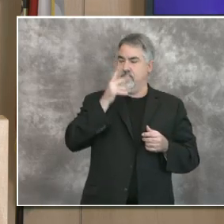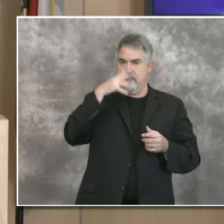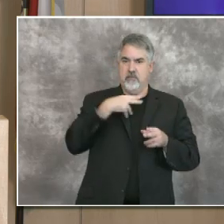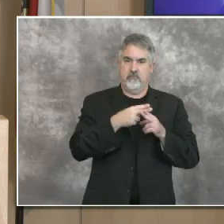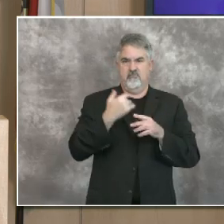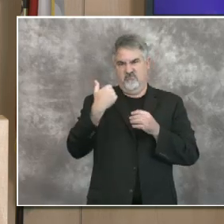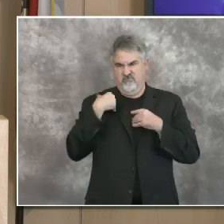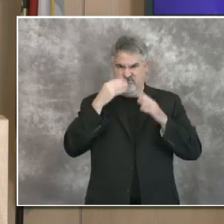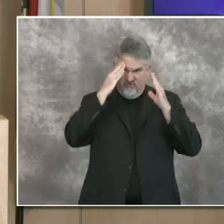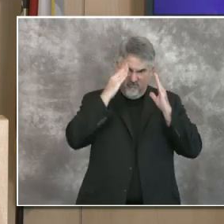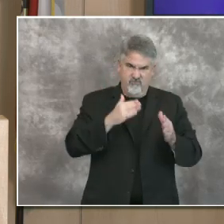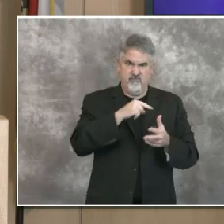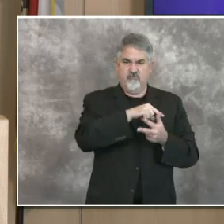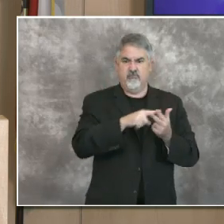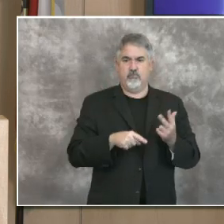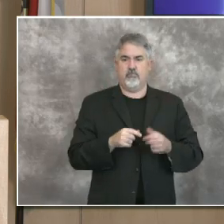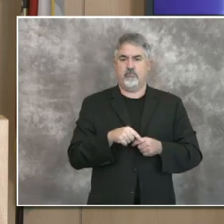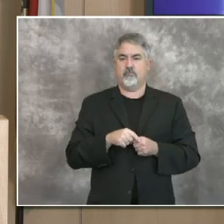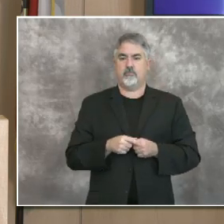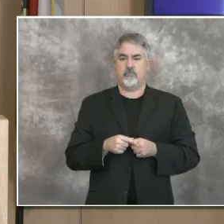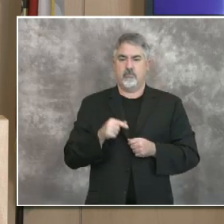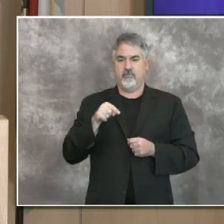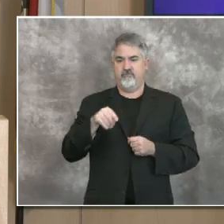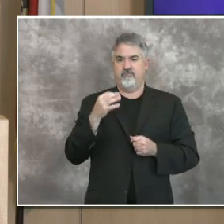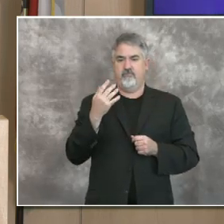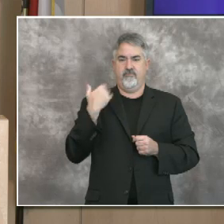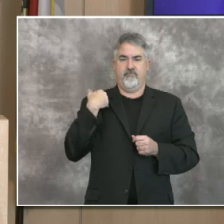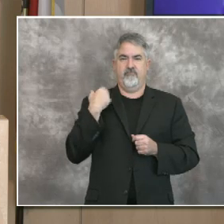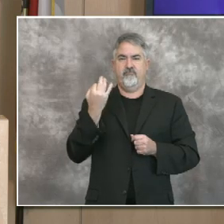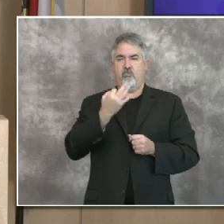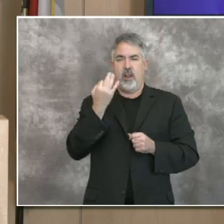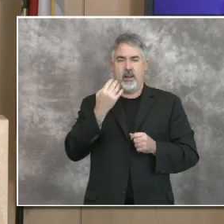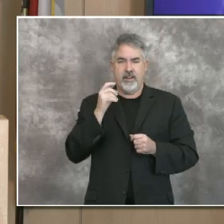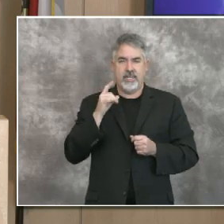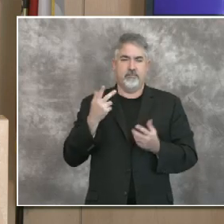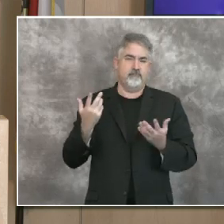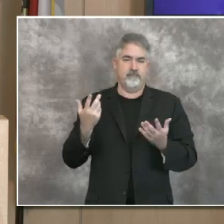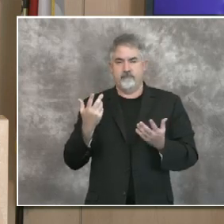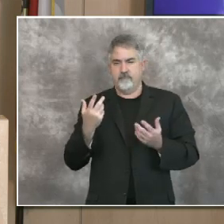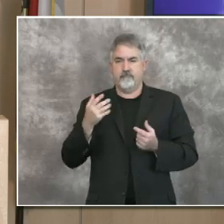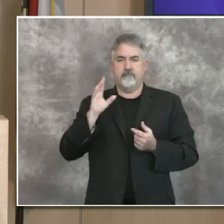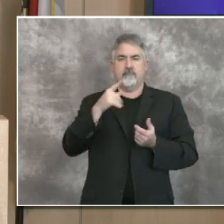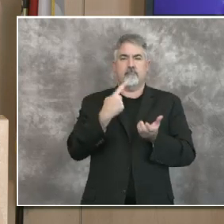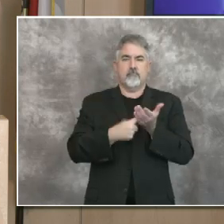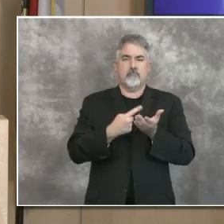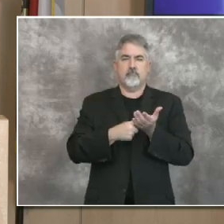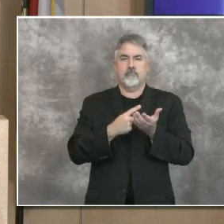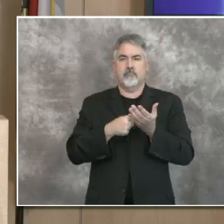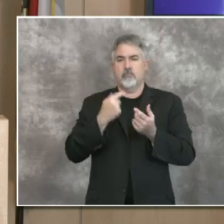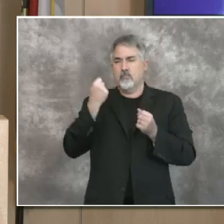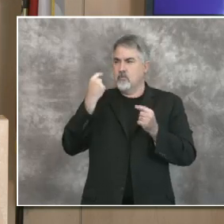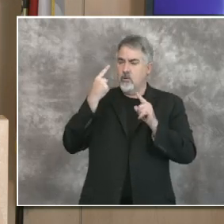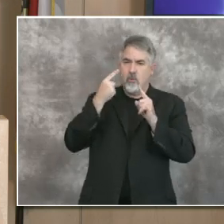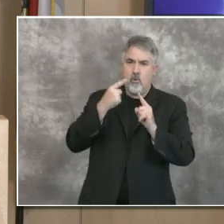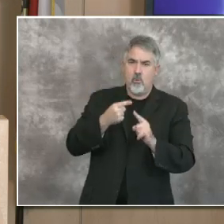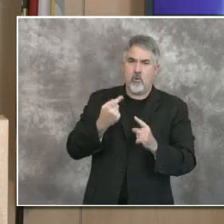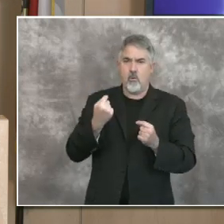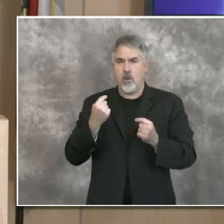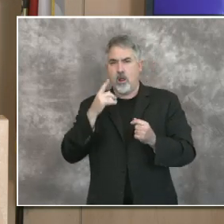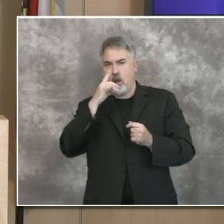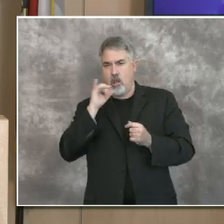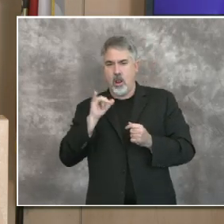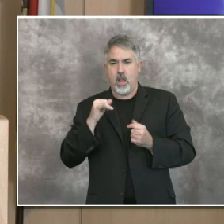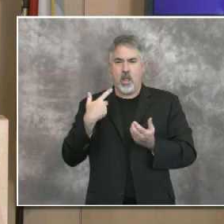to do a walkthrough of what are the testing goals, how are they derived from, What are the